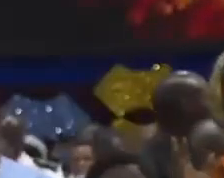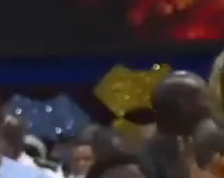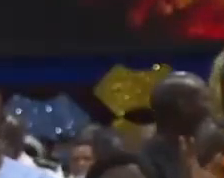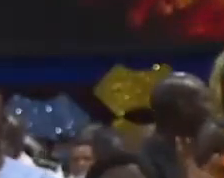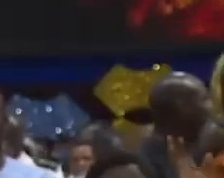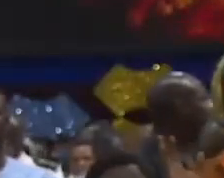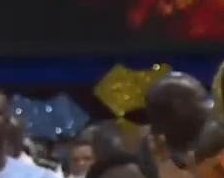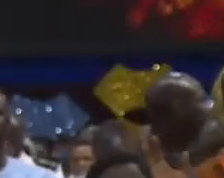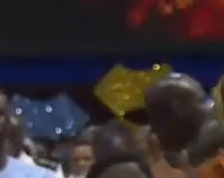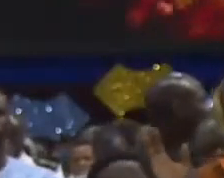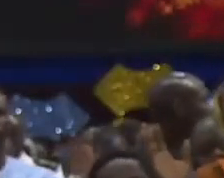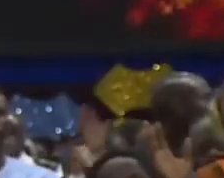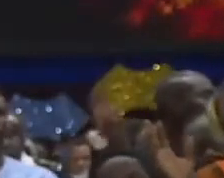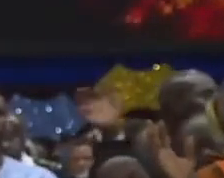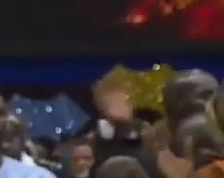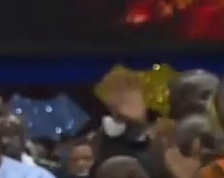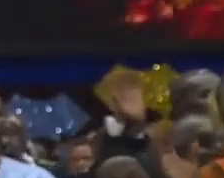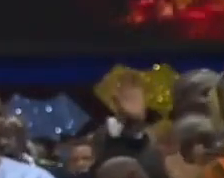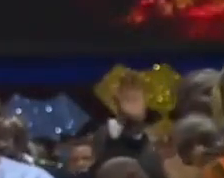So shall it be.